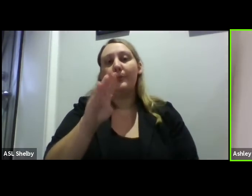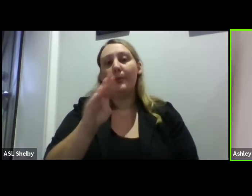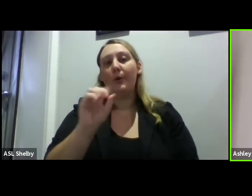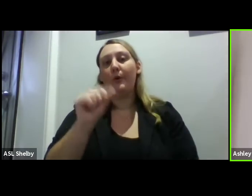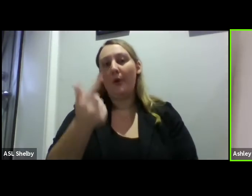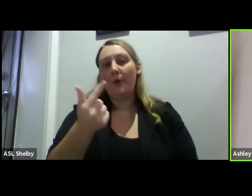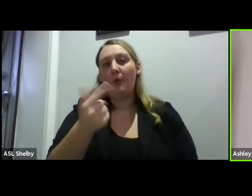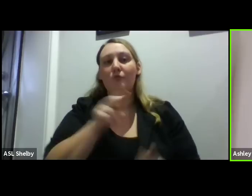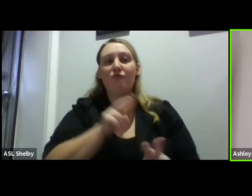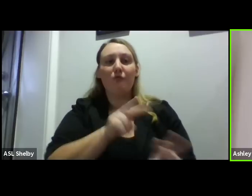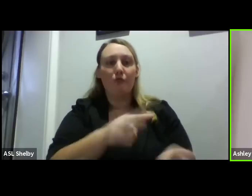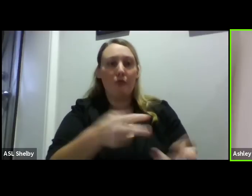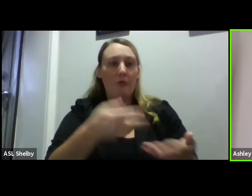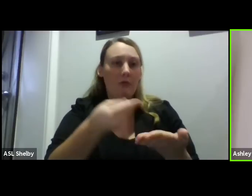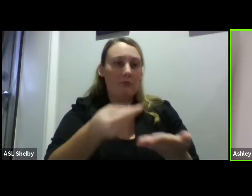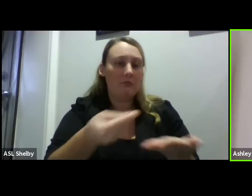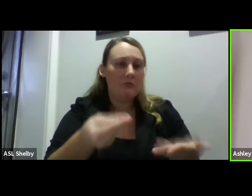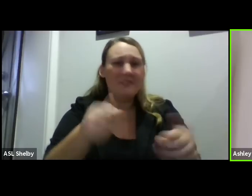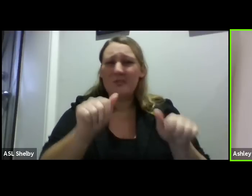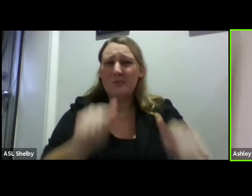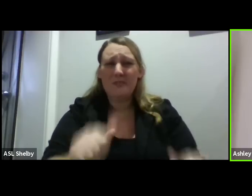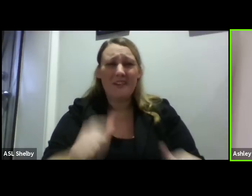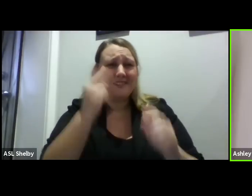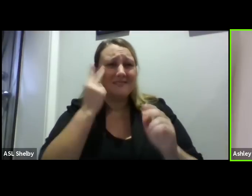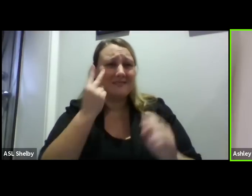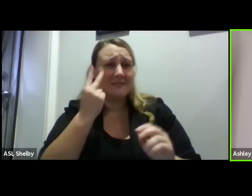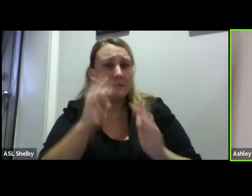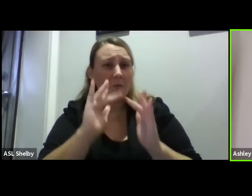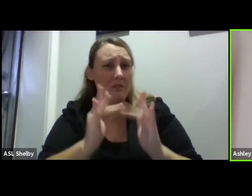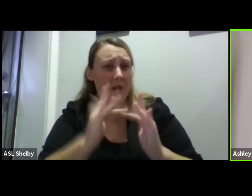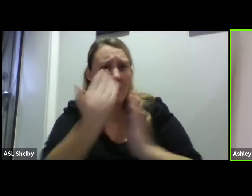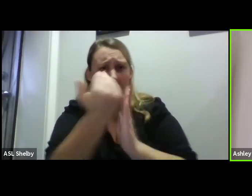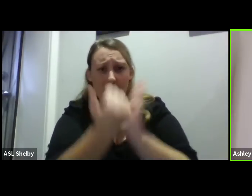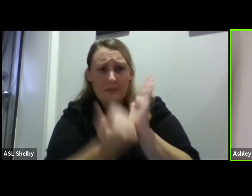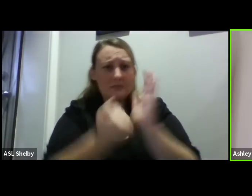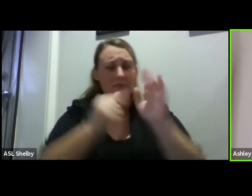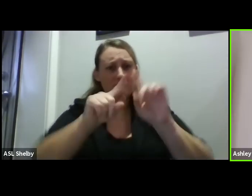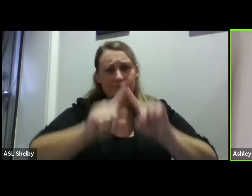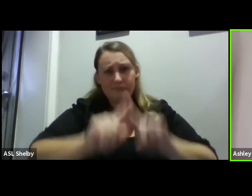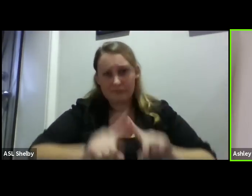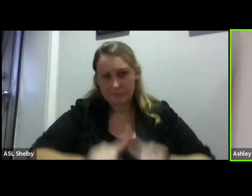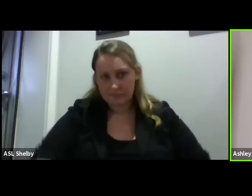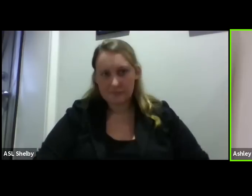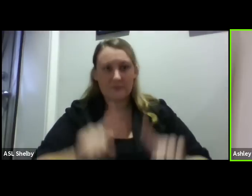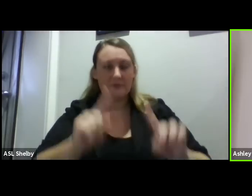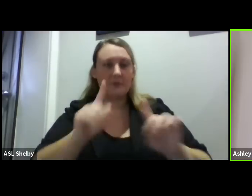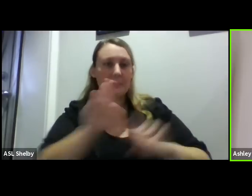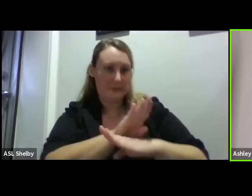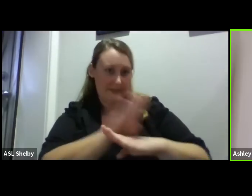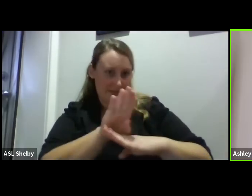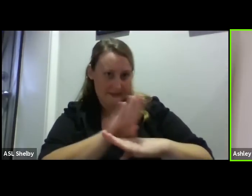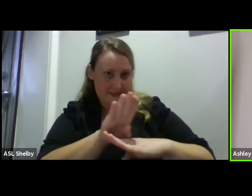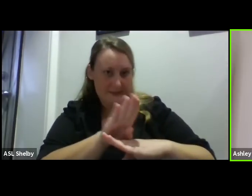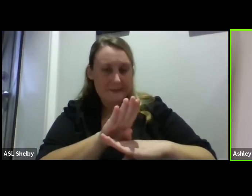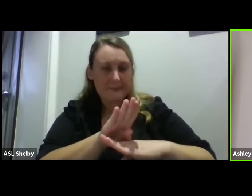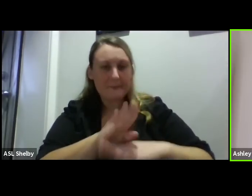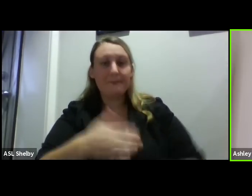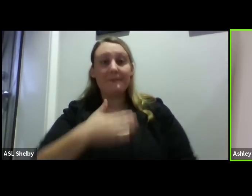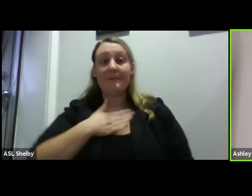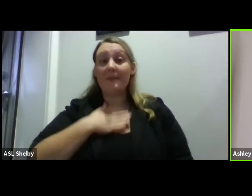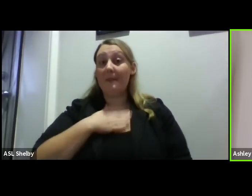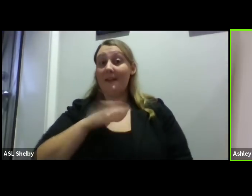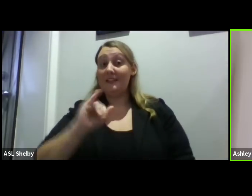to find direct links and more information about these organizations on my Instagram at